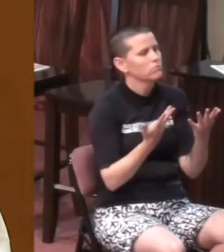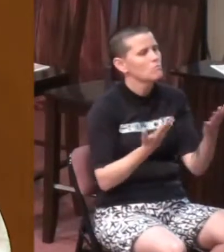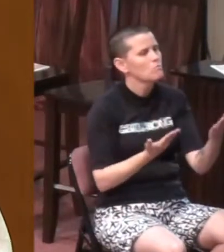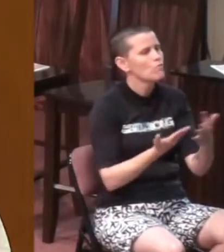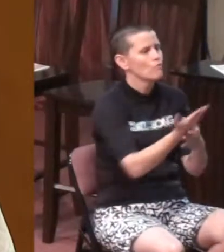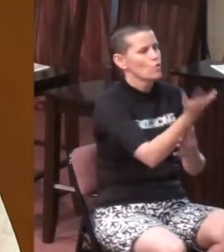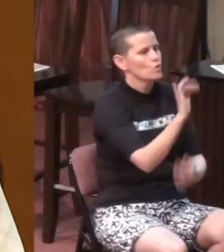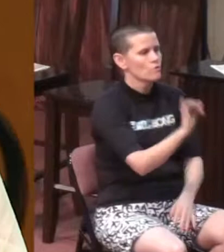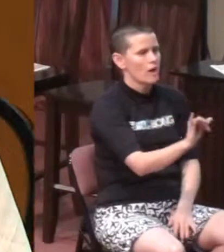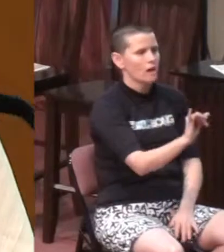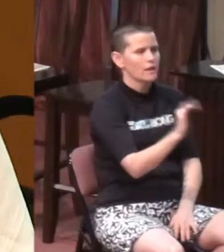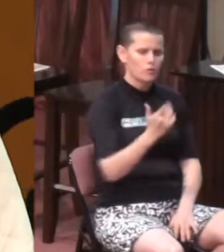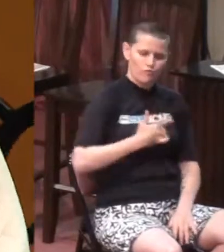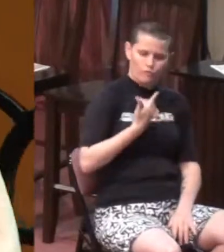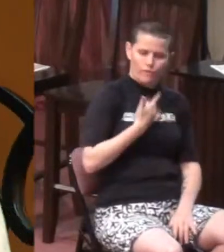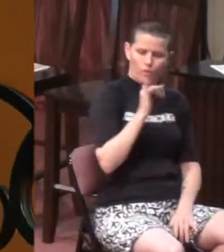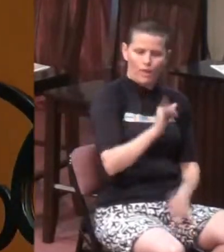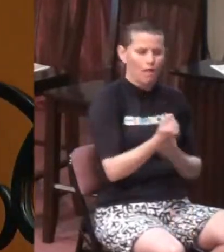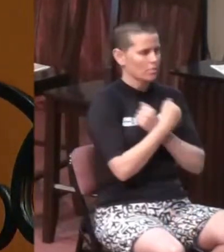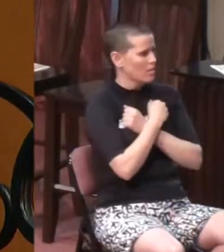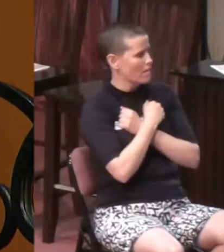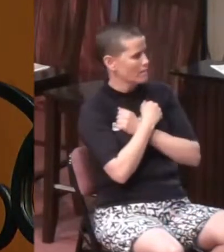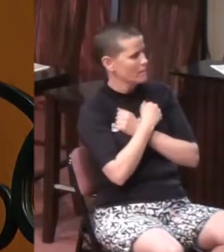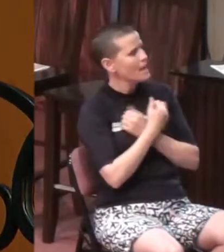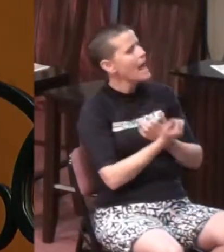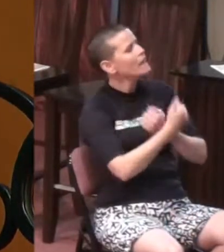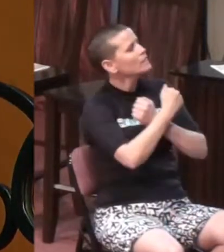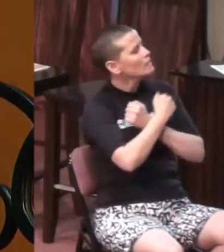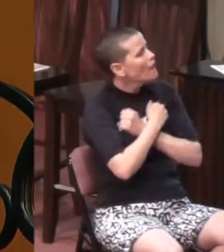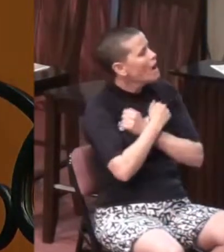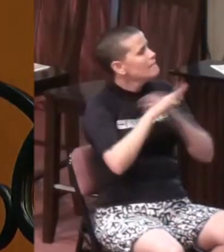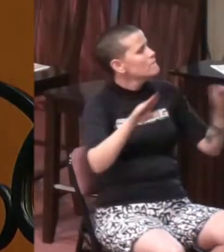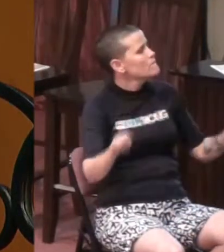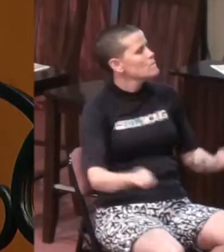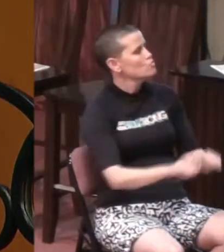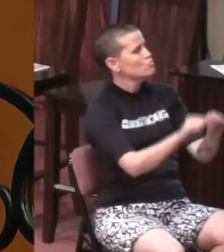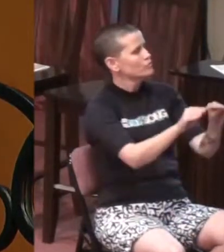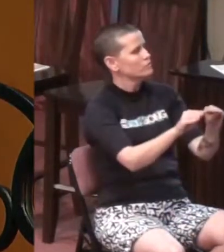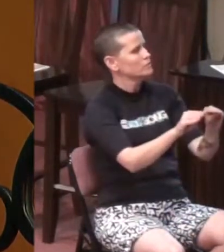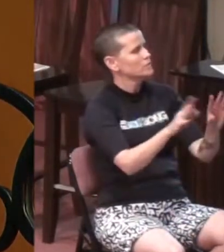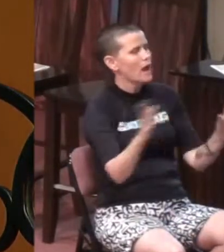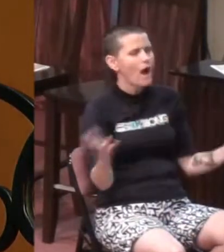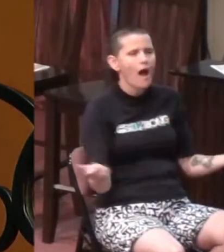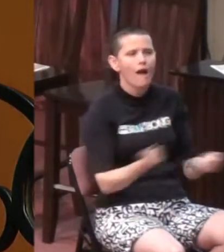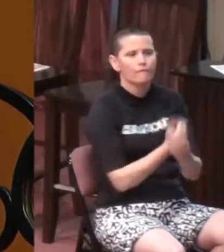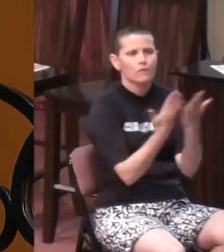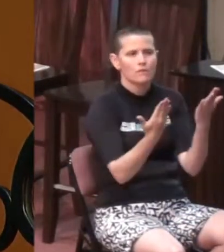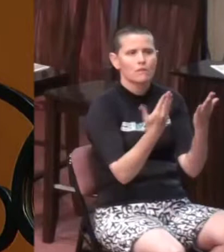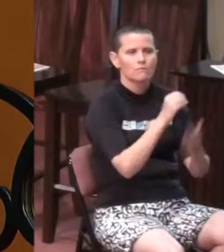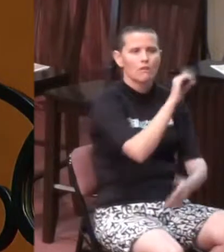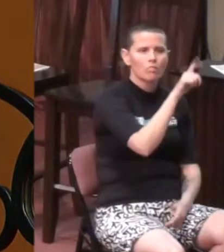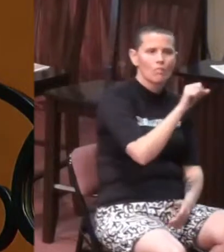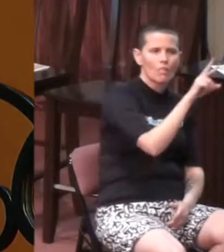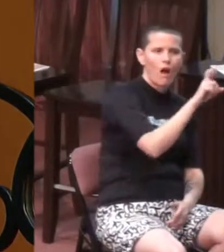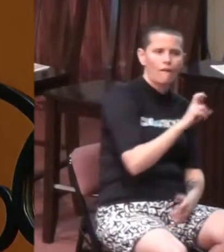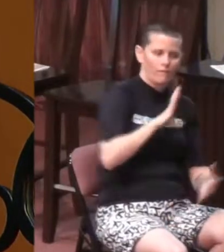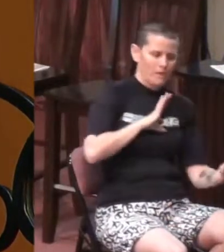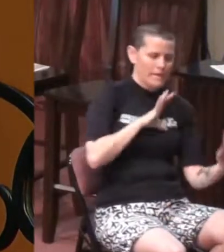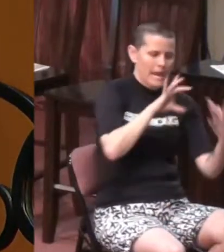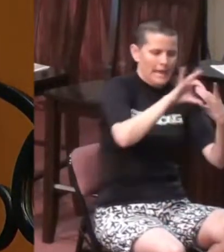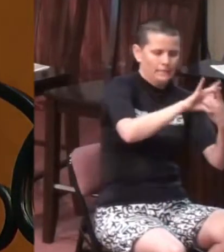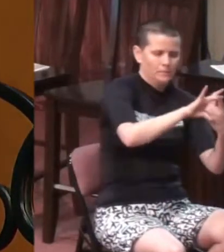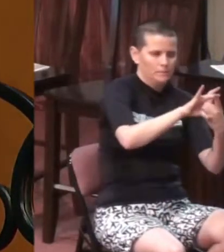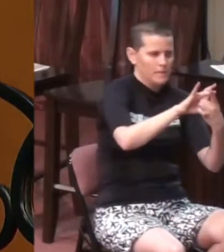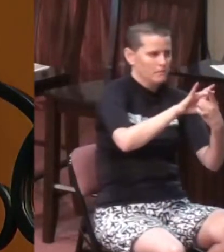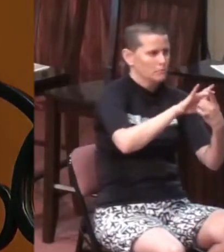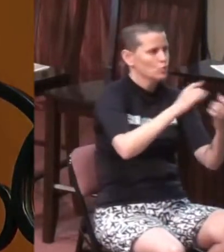love. You see, that love is what moves everything. That love connects me to Verlinda and Billy, and it connects me and my